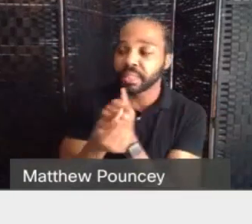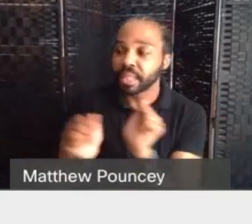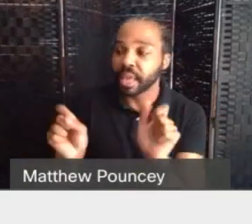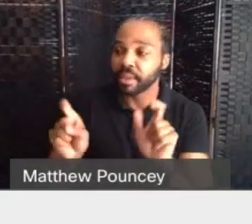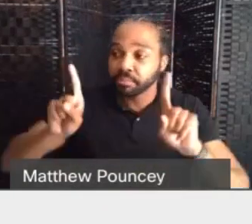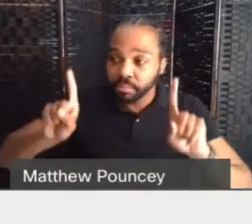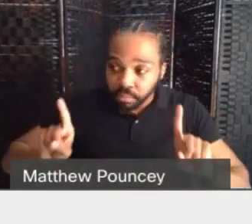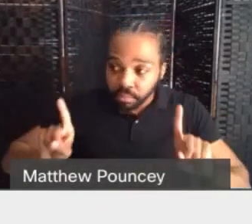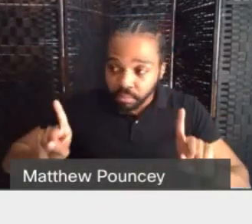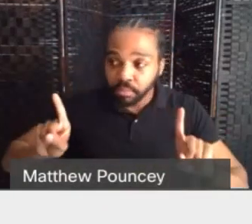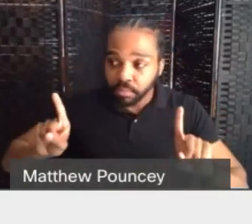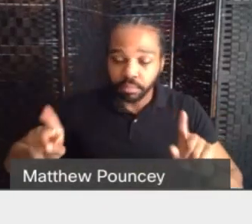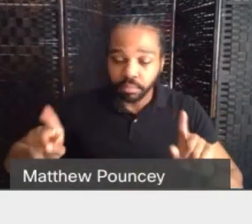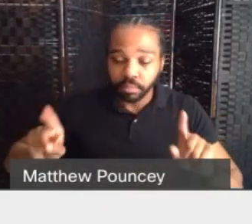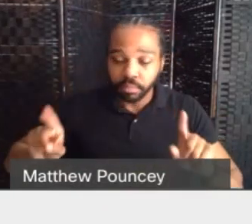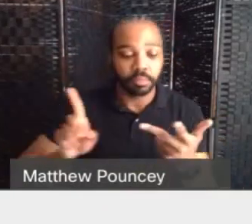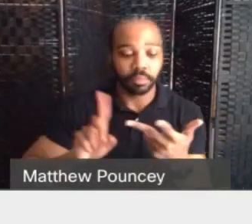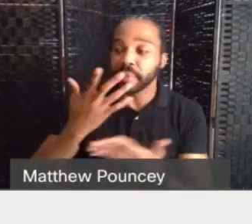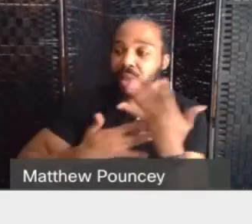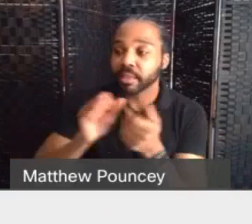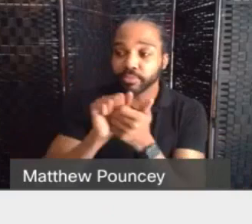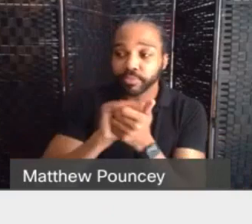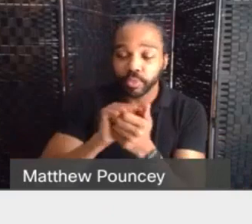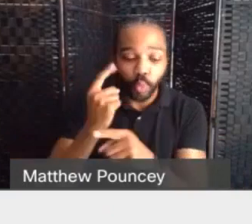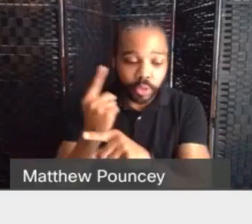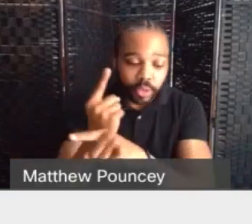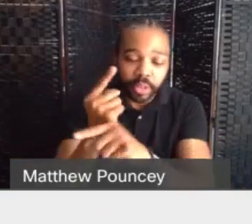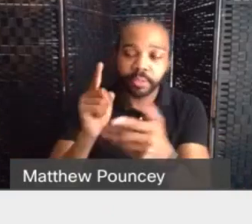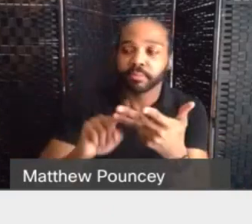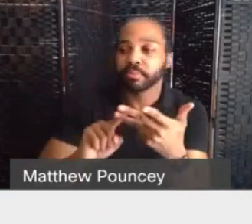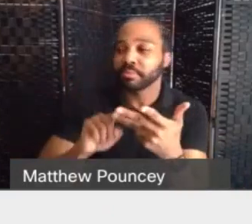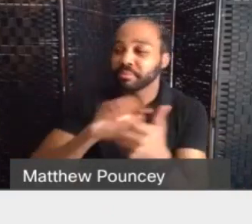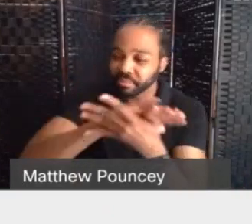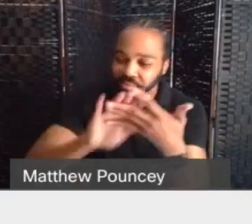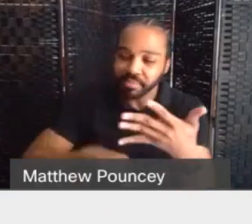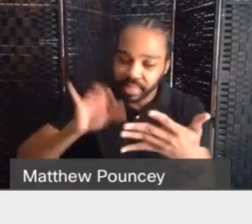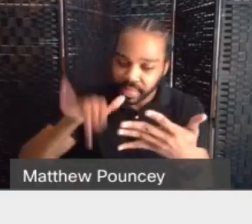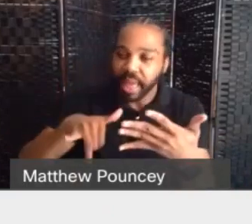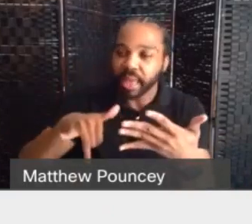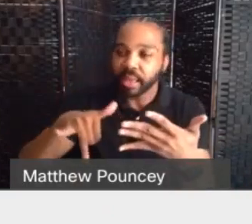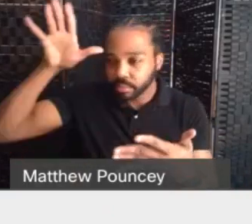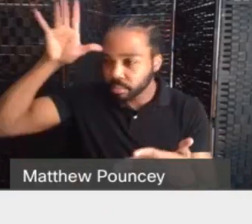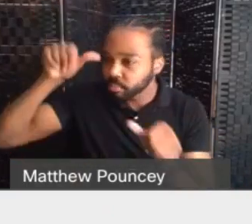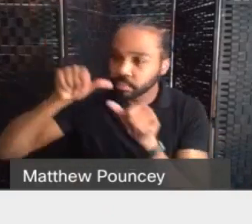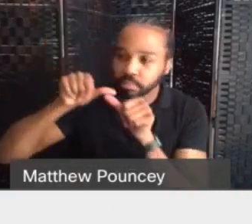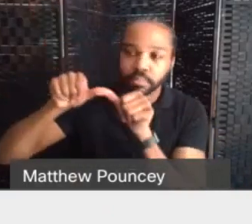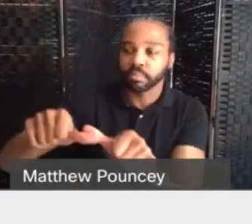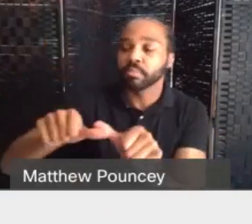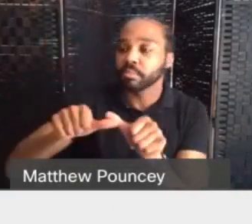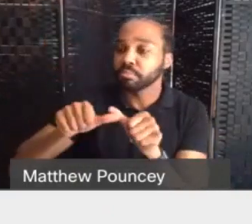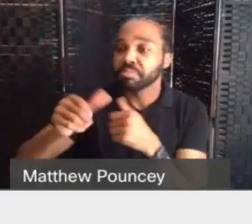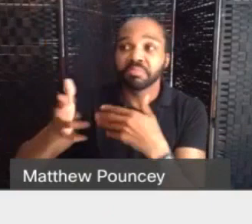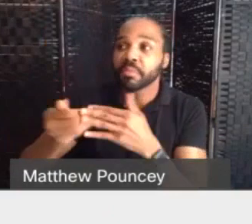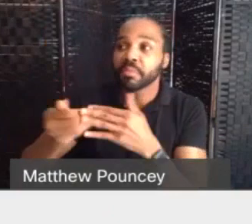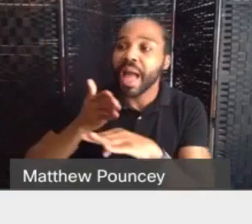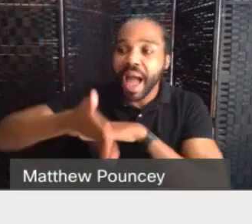distance, washing hands regularly, continue to live that safe lifestyle, even after you get a